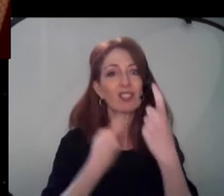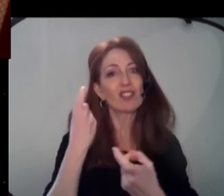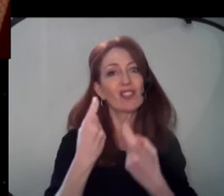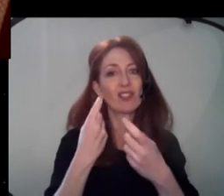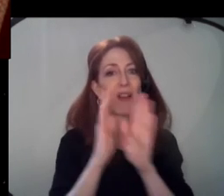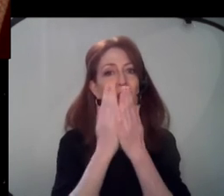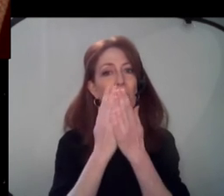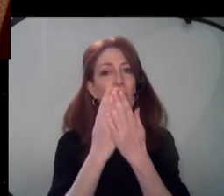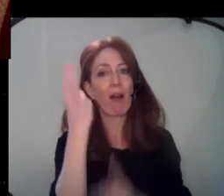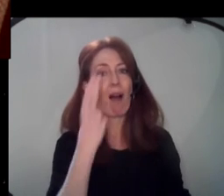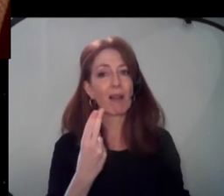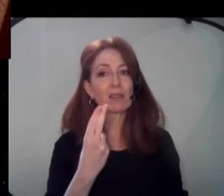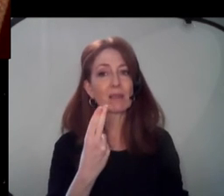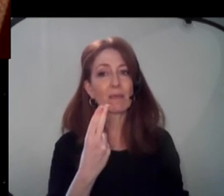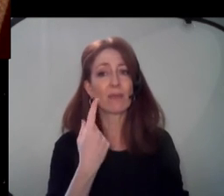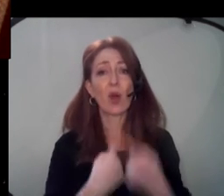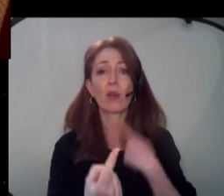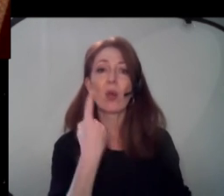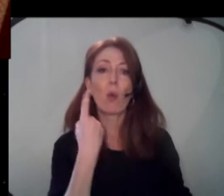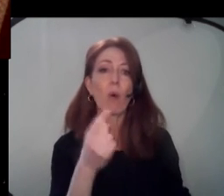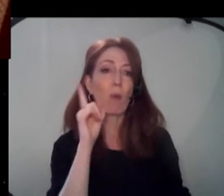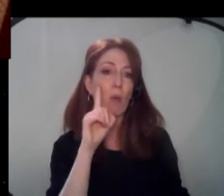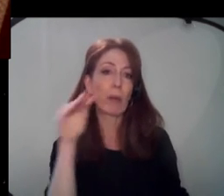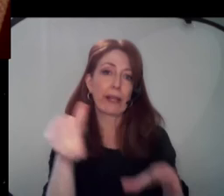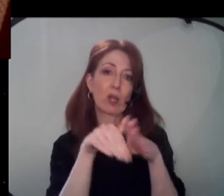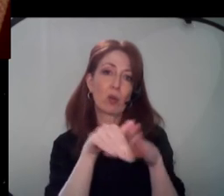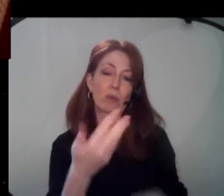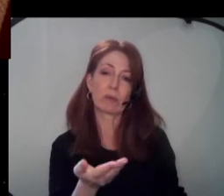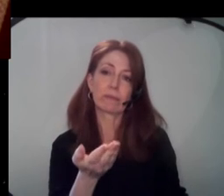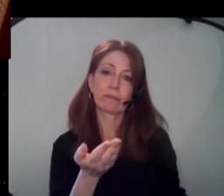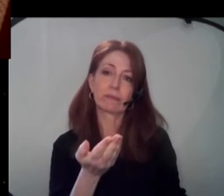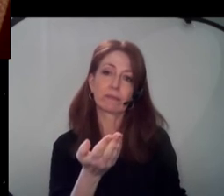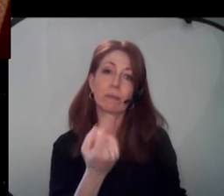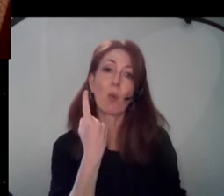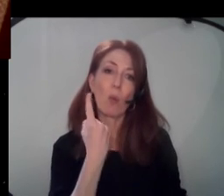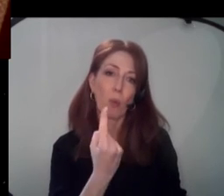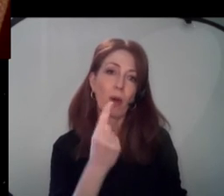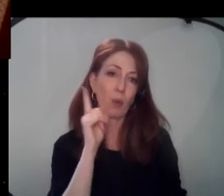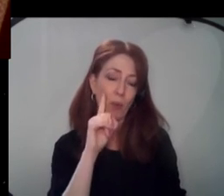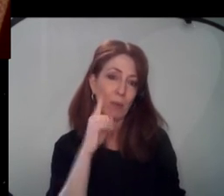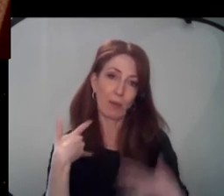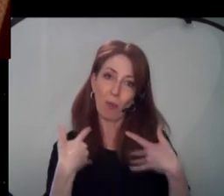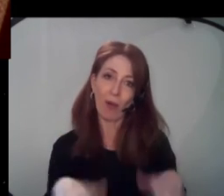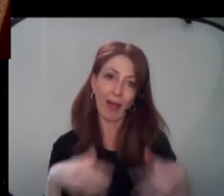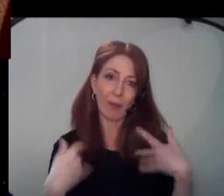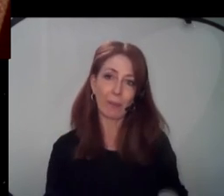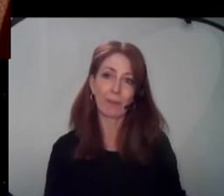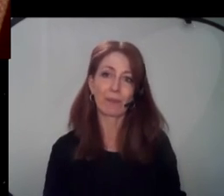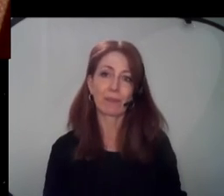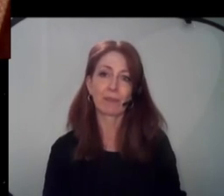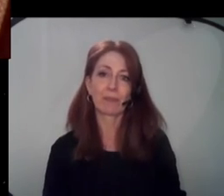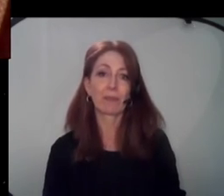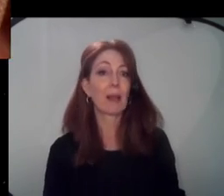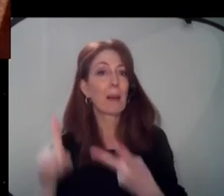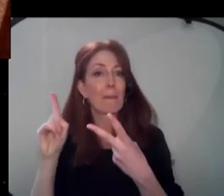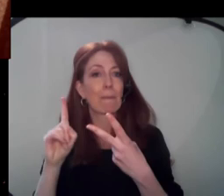And there's only one woman mentioned in this. One woman. It's extraordinary. And yet my second visual